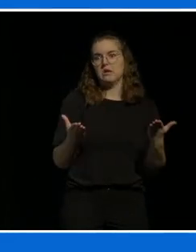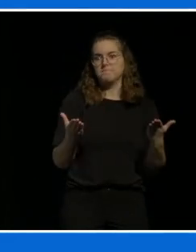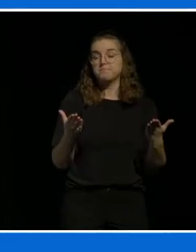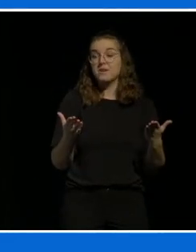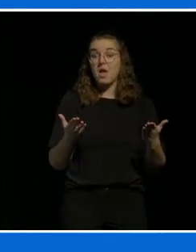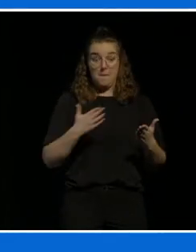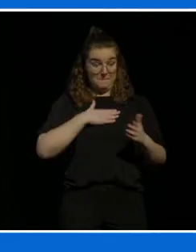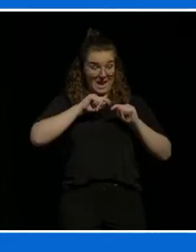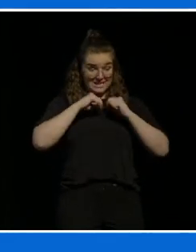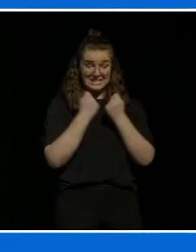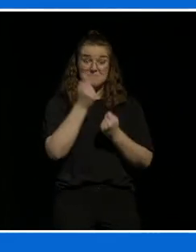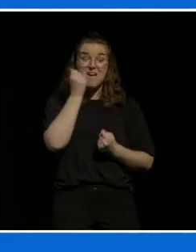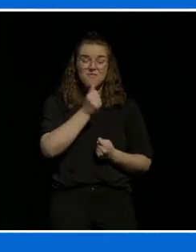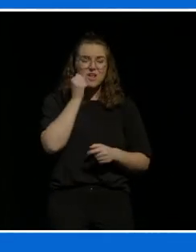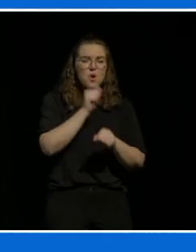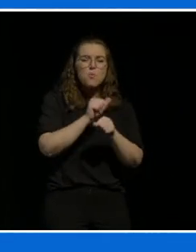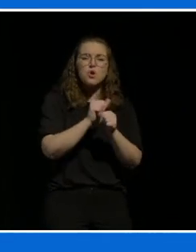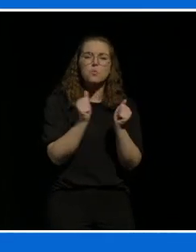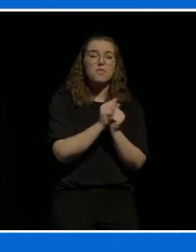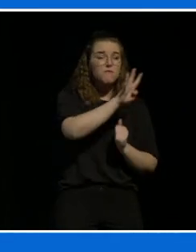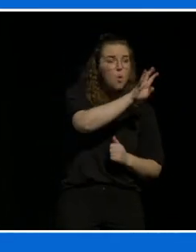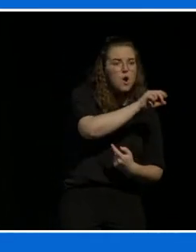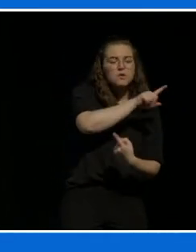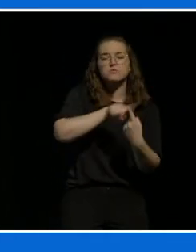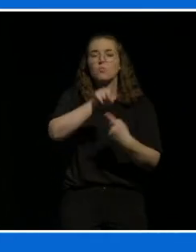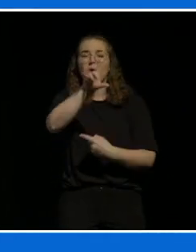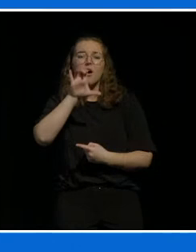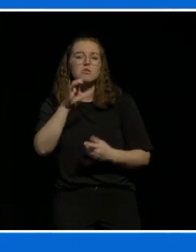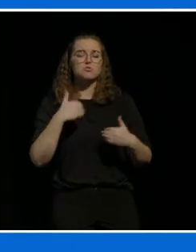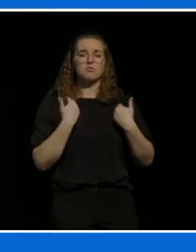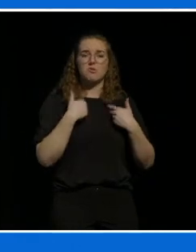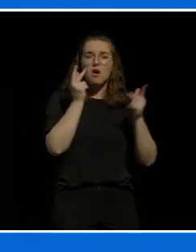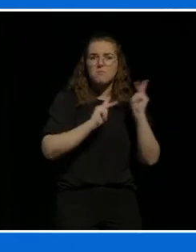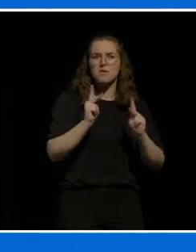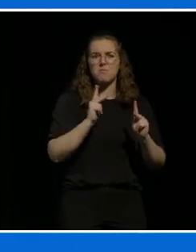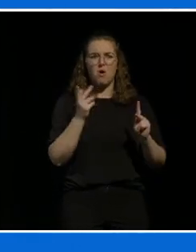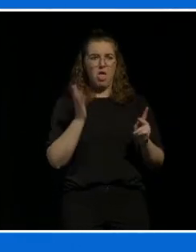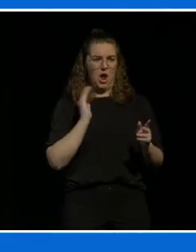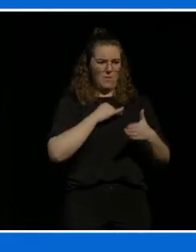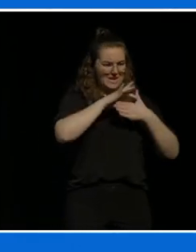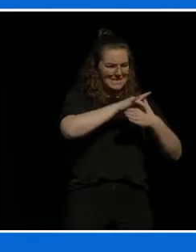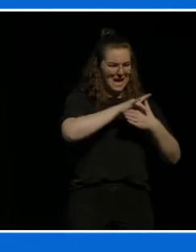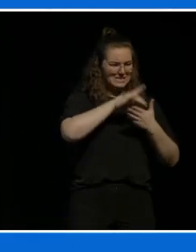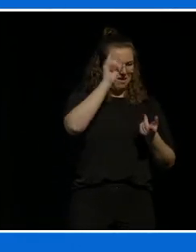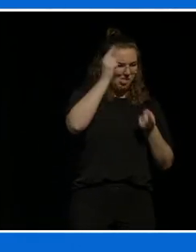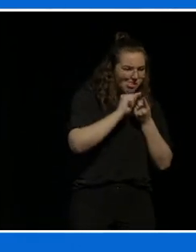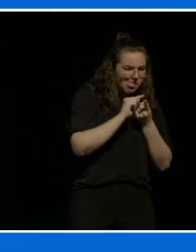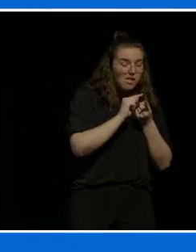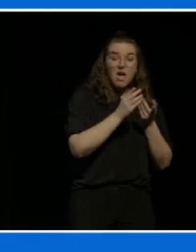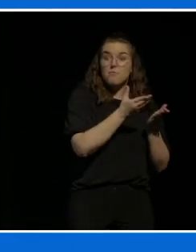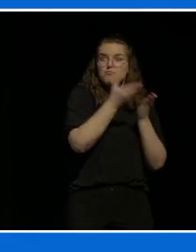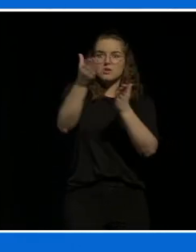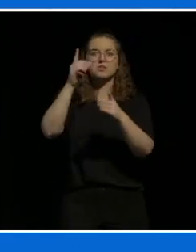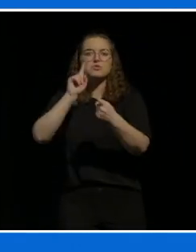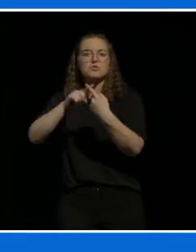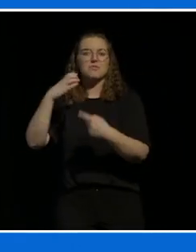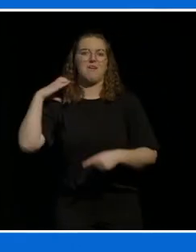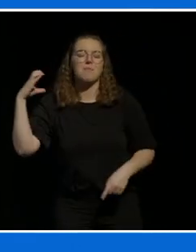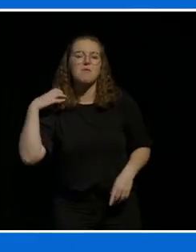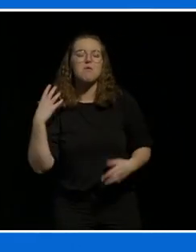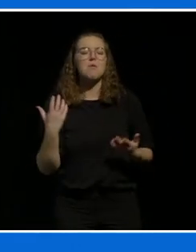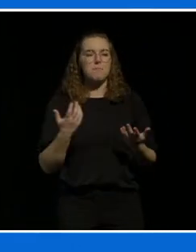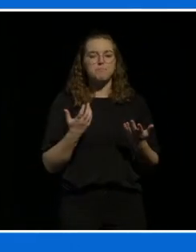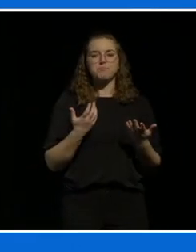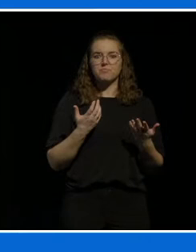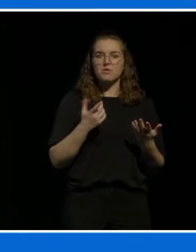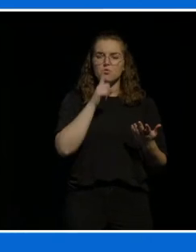here works with 40 to 100 youth that are refining our content, coming to us to the Capitol, and also speaking their own